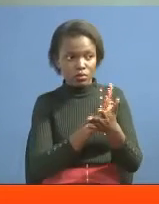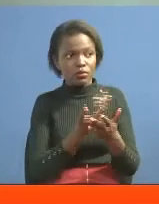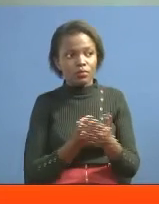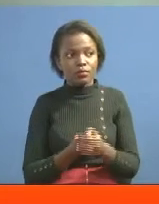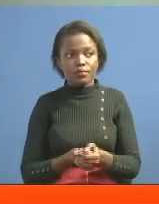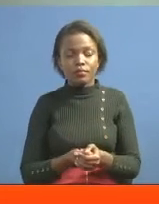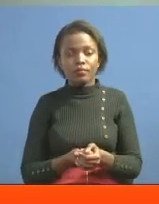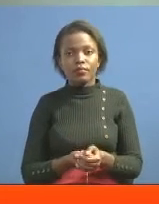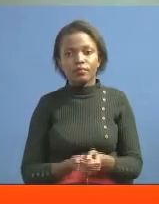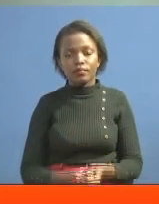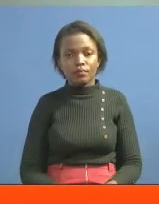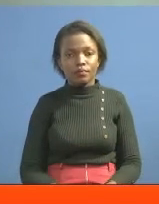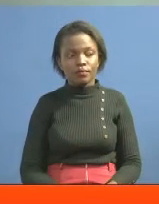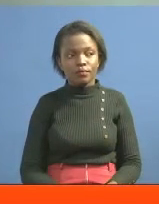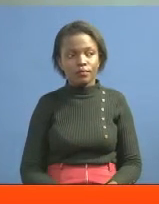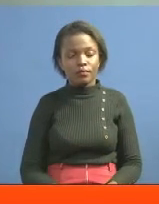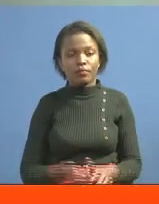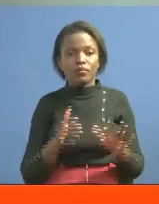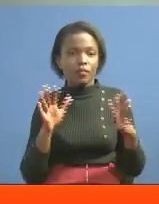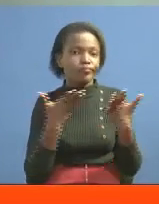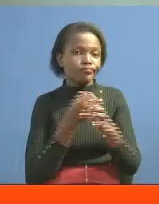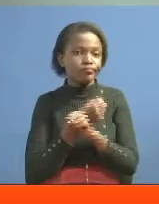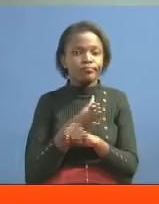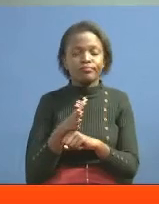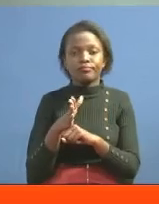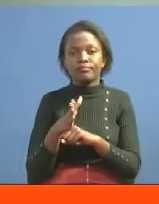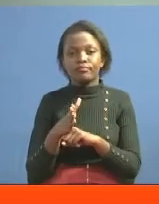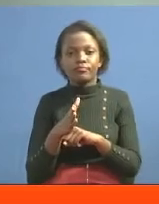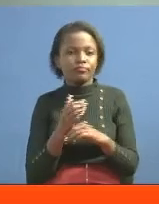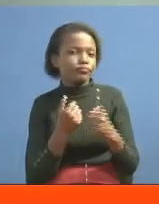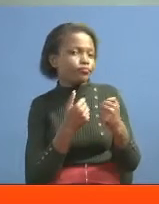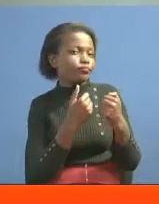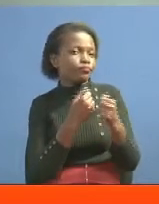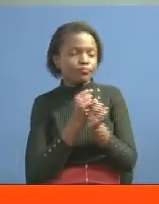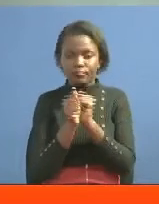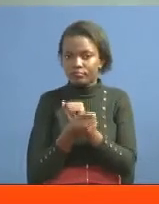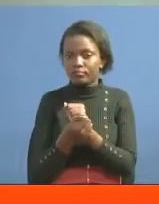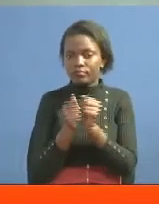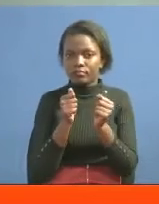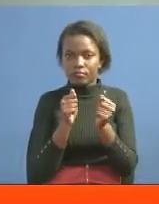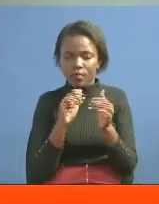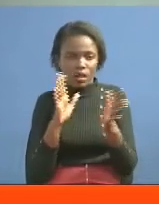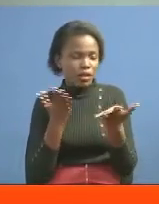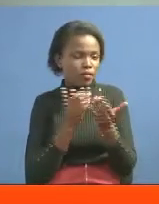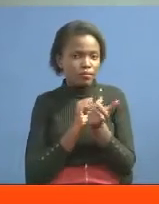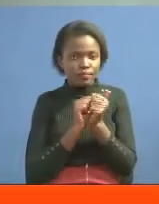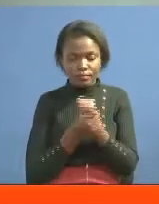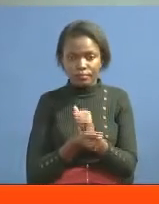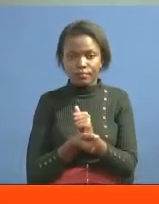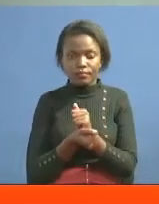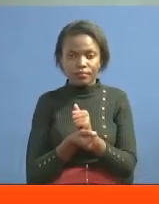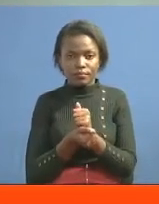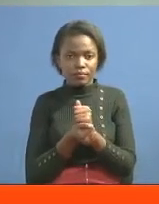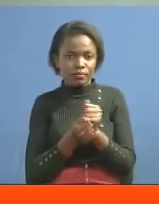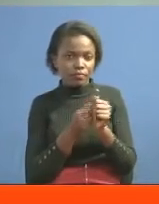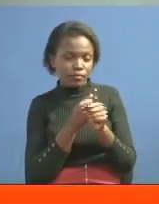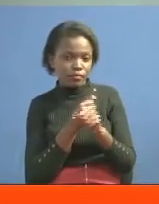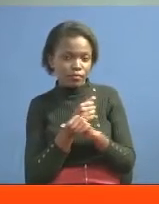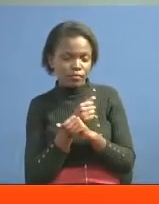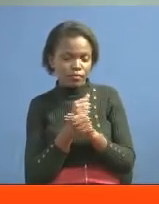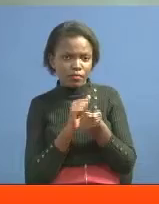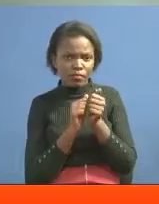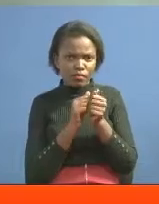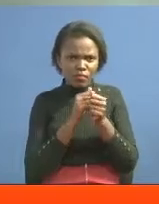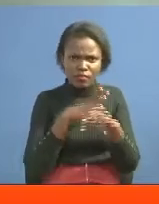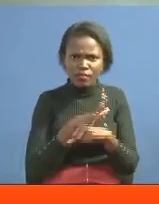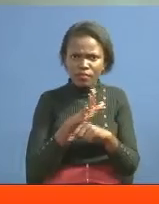up, much as the economy and how COVID-19 times are changing, and what even COVID-19 as a disease, as a pandemic, is opening our eyes